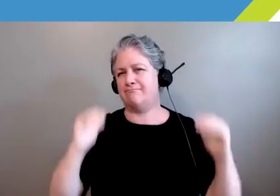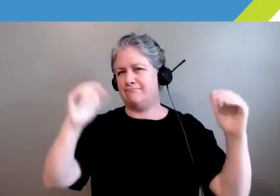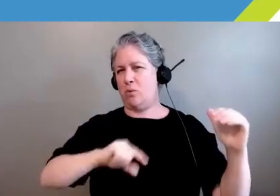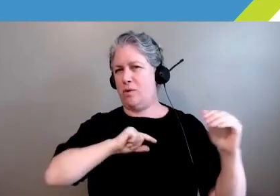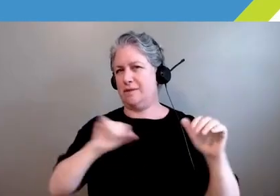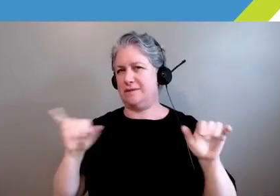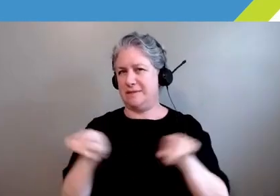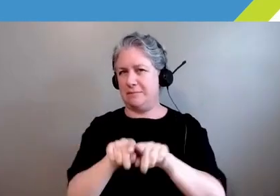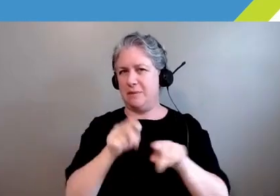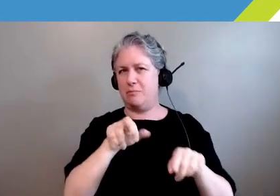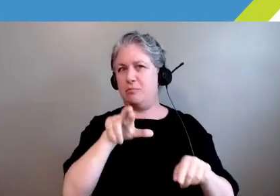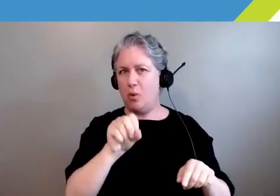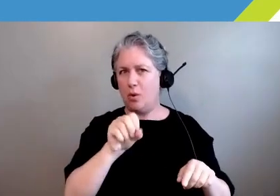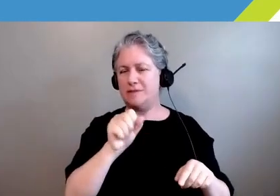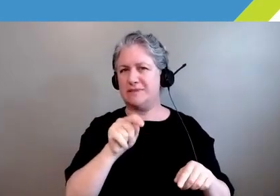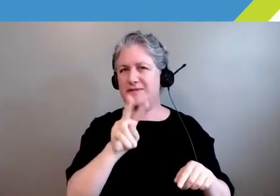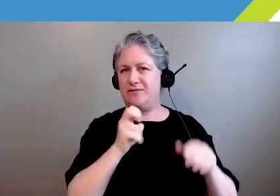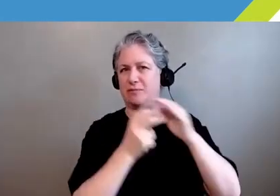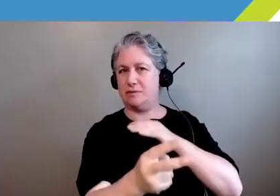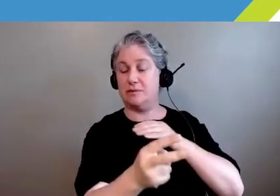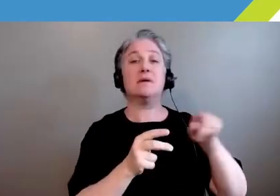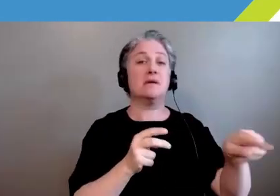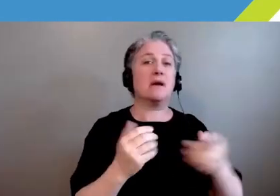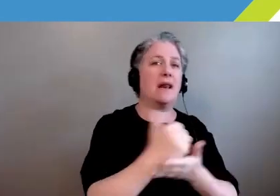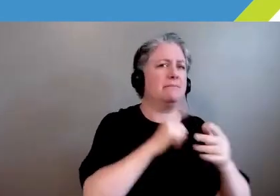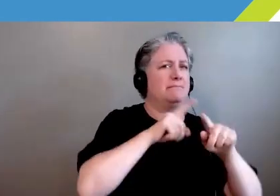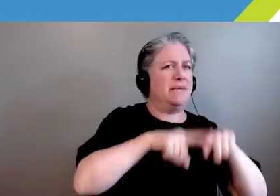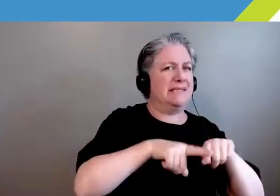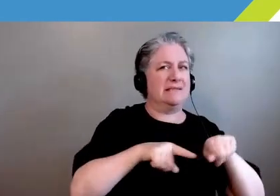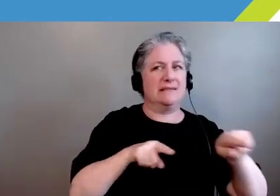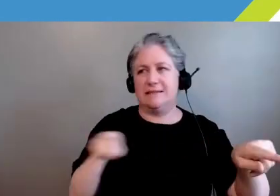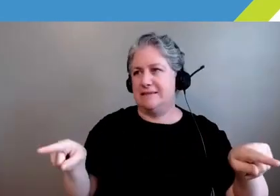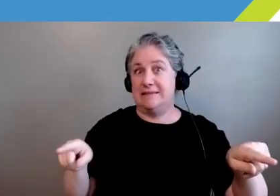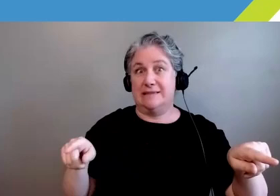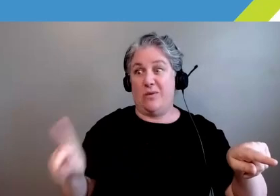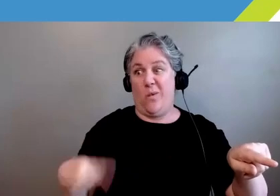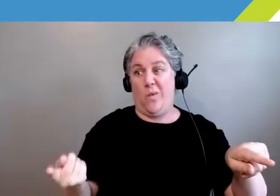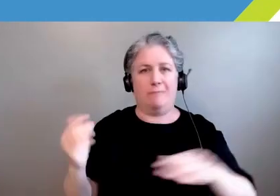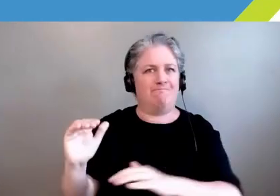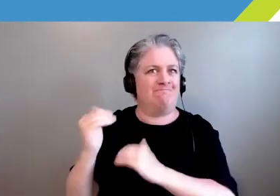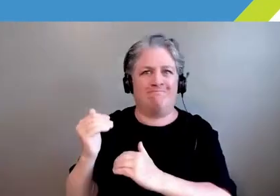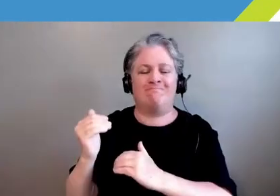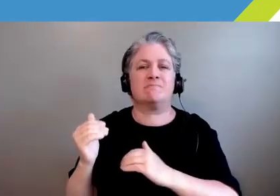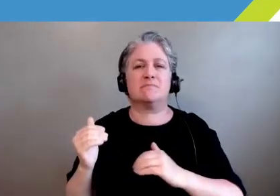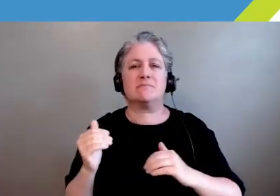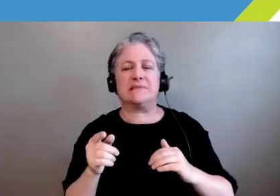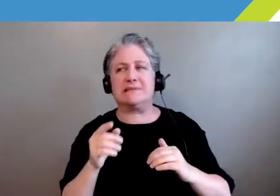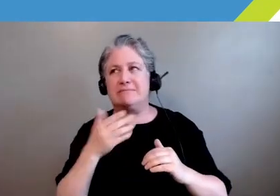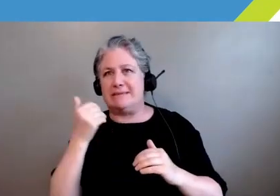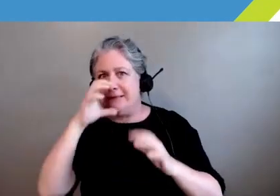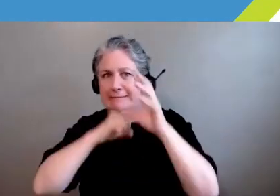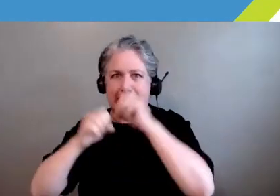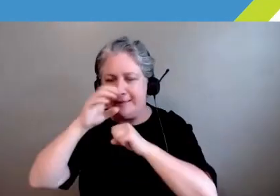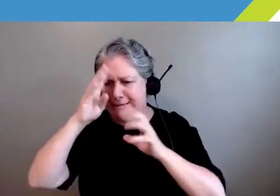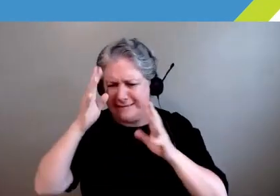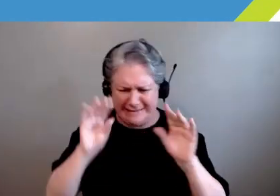as I mentioned, we're dependent on what's been collected. And if not everything we need is there, we're kind of left to guess as best as we can a little bit. And